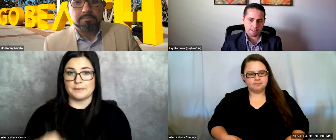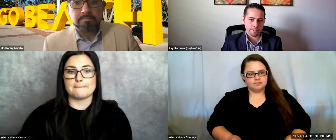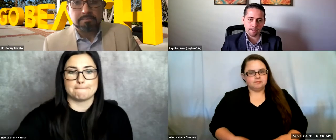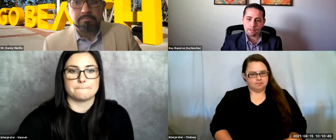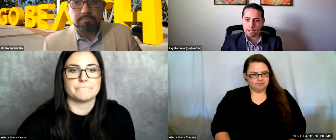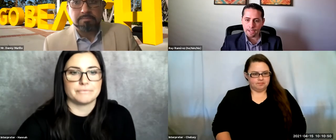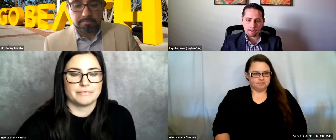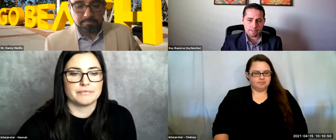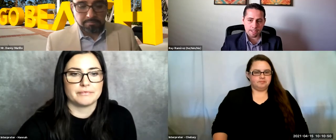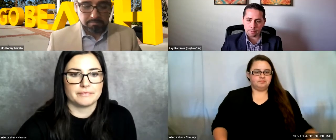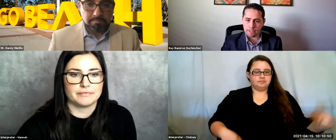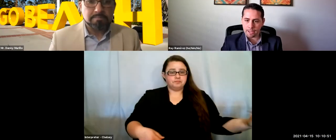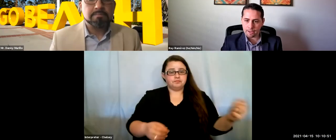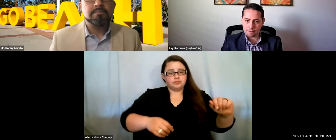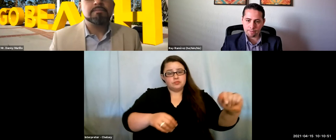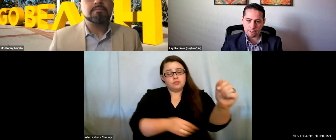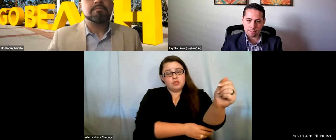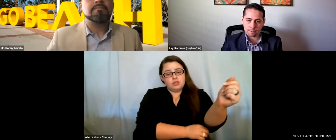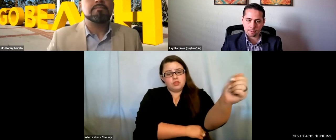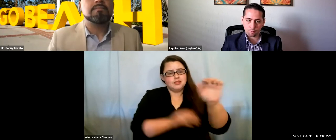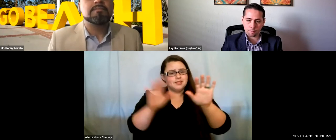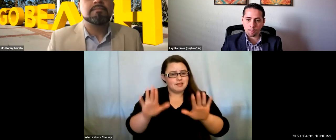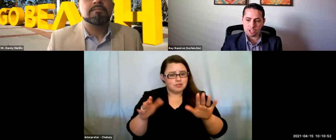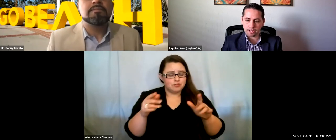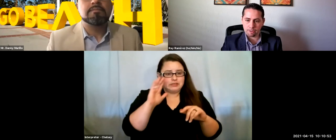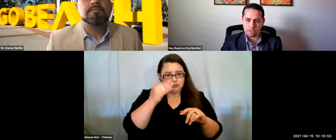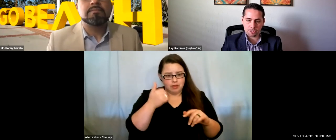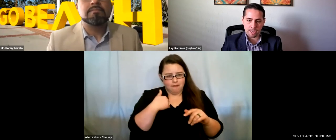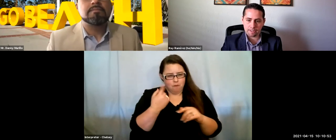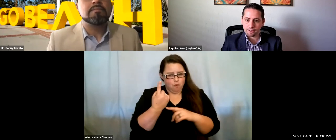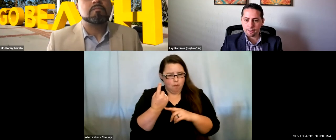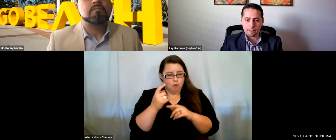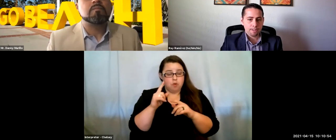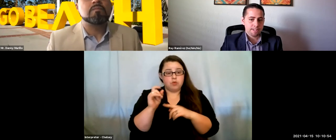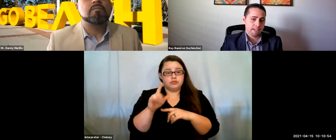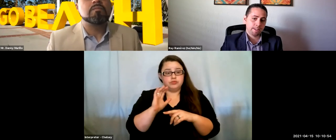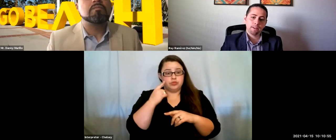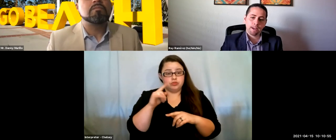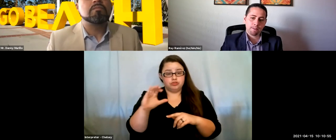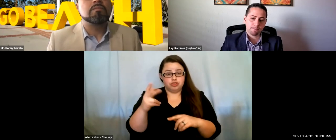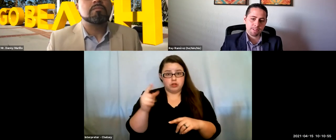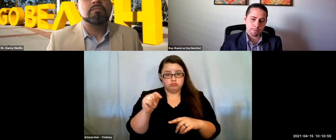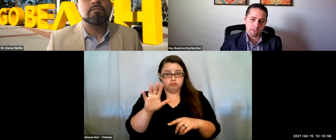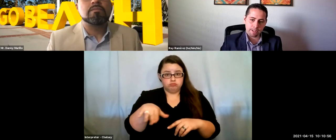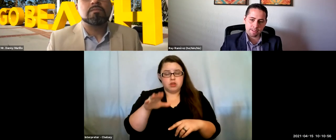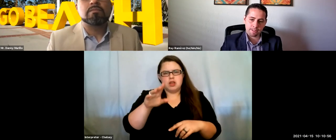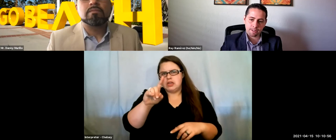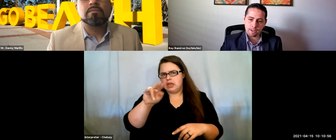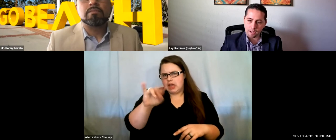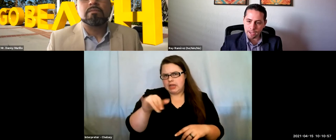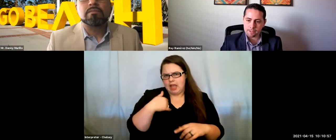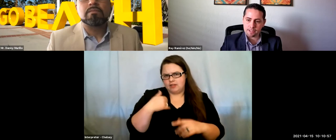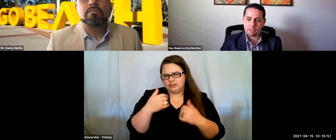Excellent. And it looks like we have one more question here in our chat. Danny, I have some similarities.